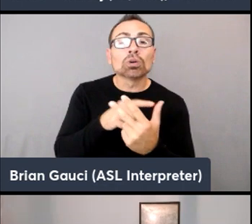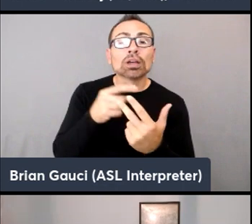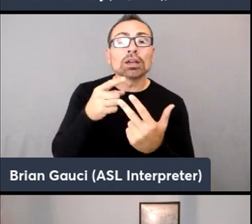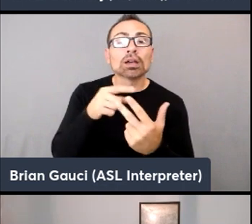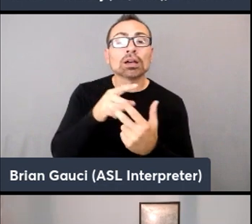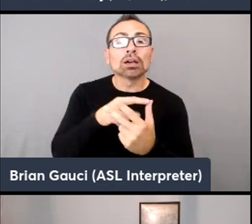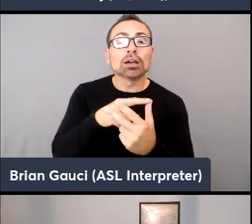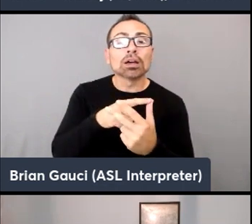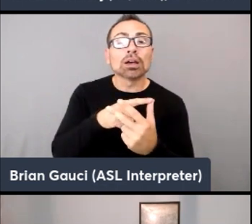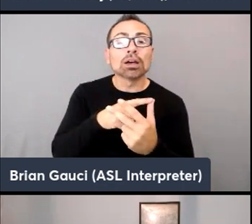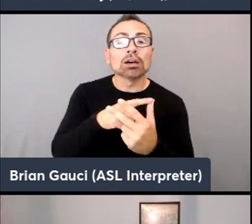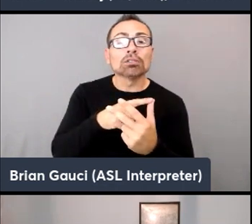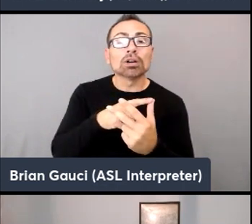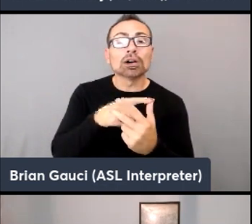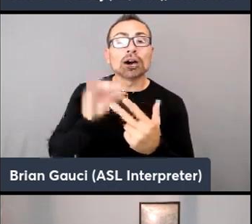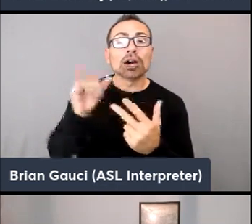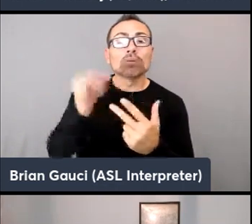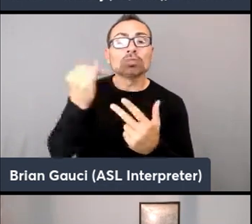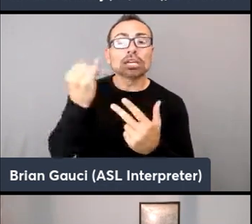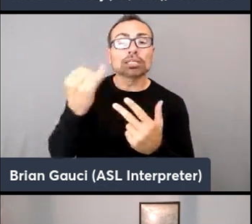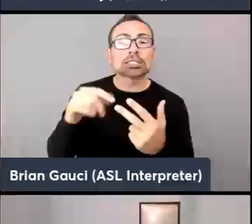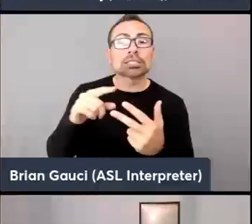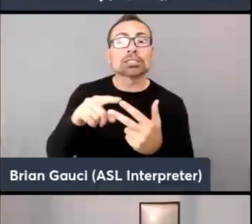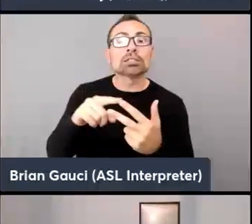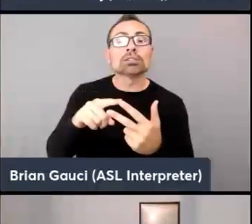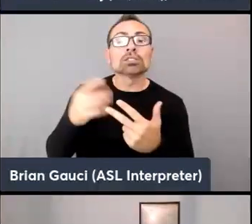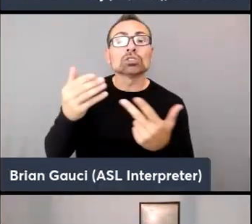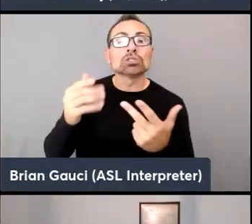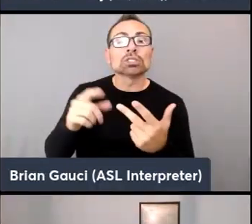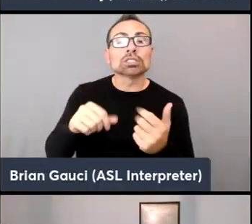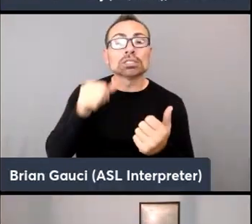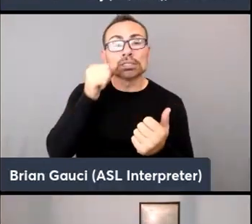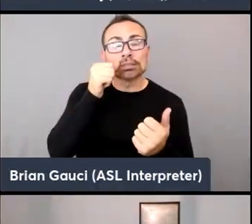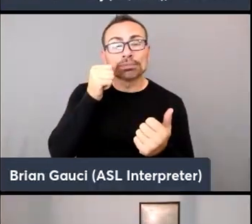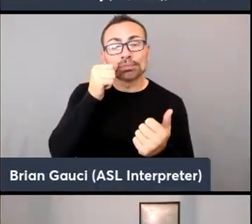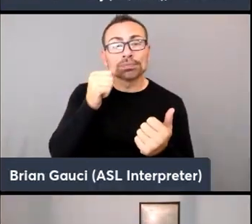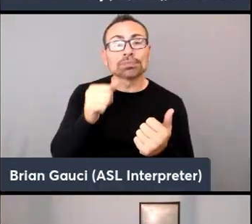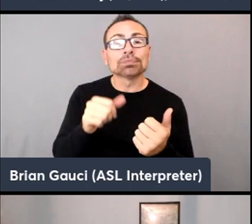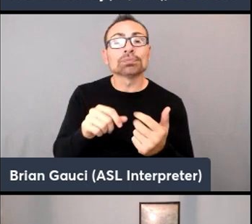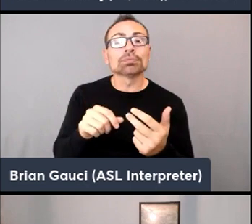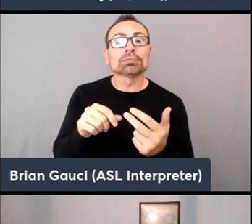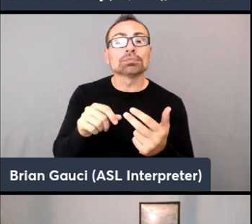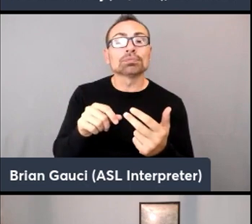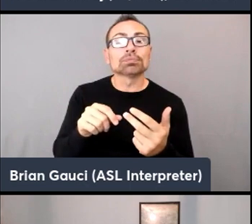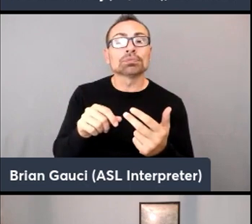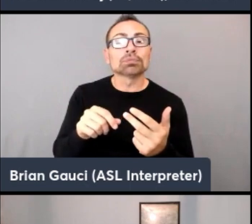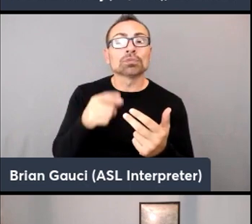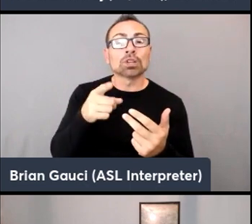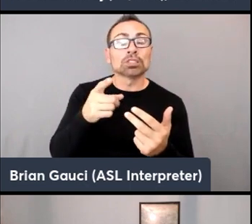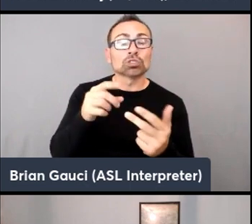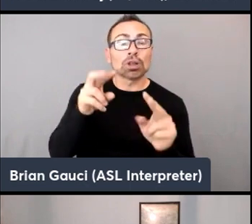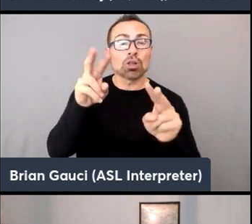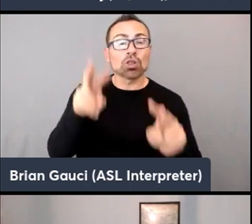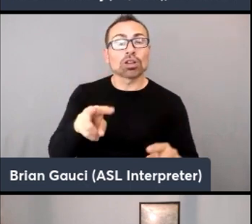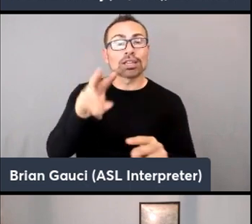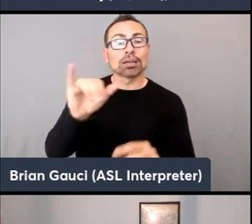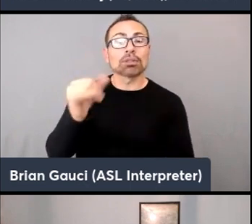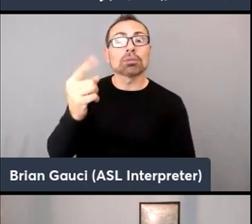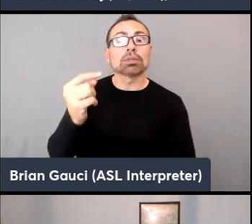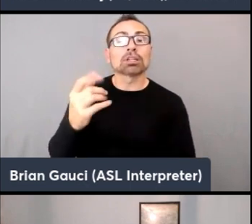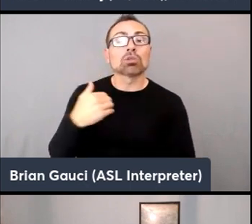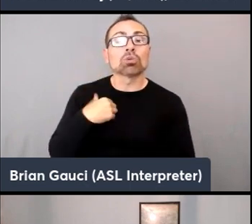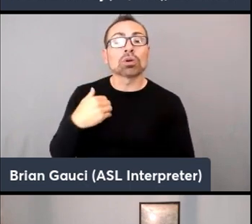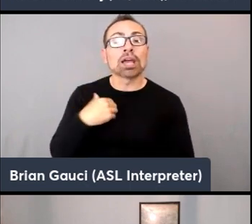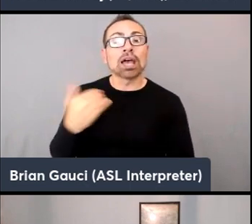being control objectives, which we just talked about. And as you can see, right now we have controls mapped to 14